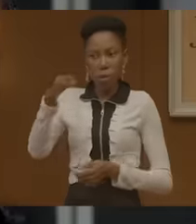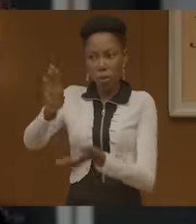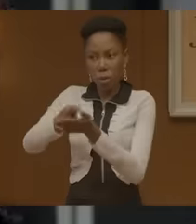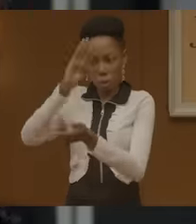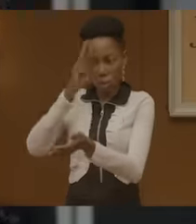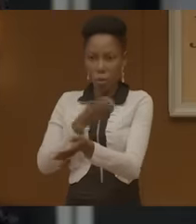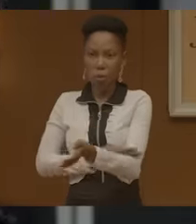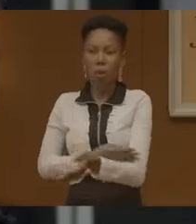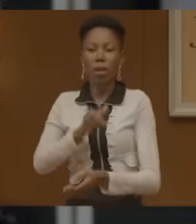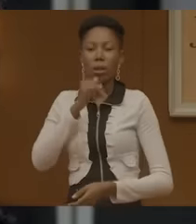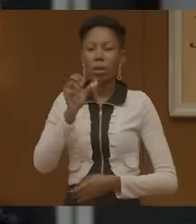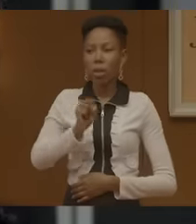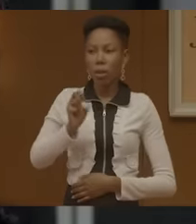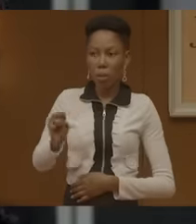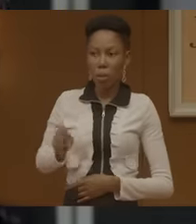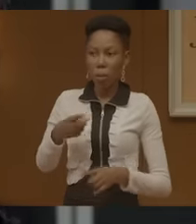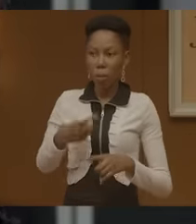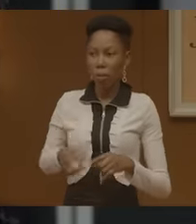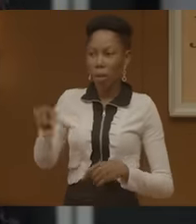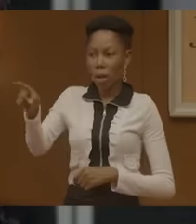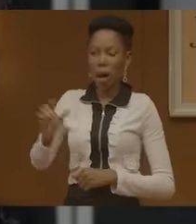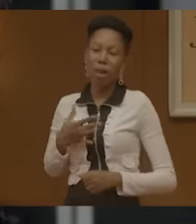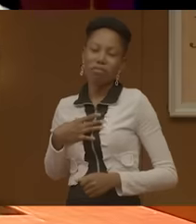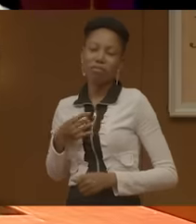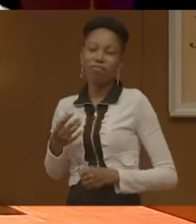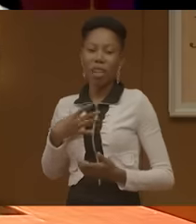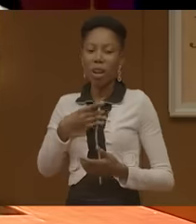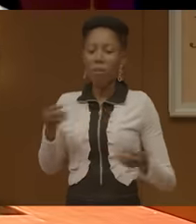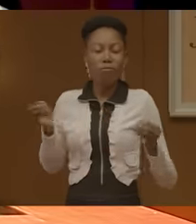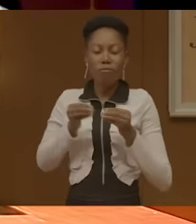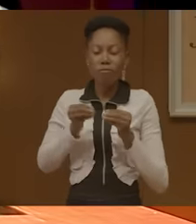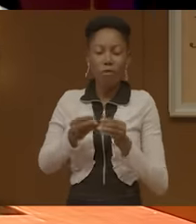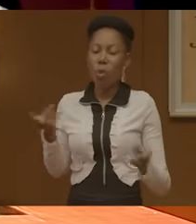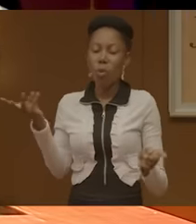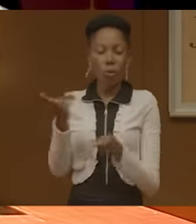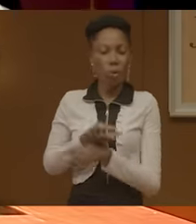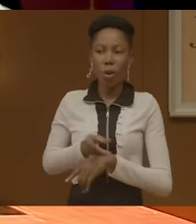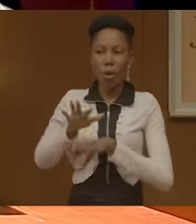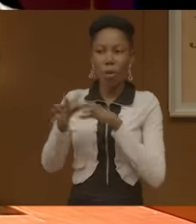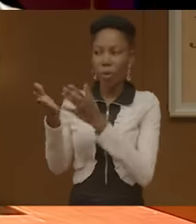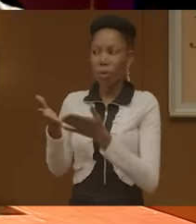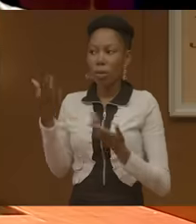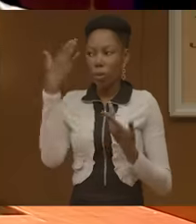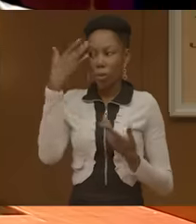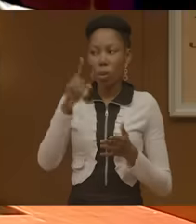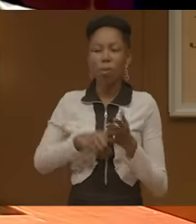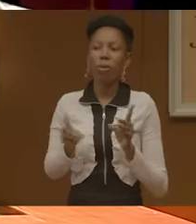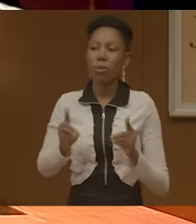want to lose my marriage, but this man has pushed me to the wall. So please, I don't know how you people can help